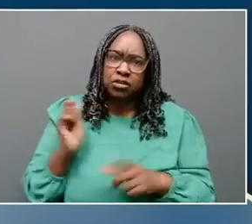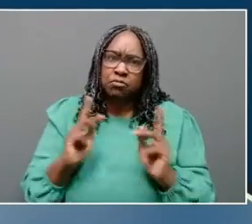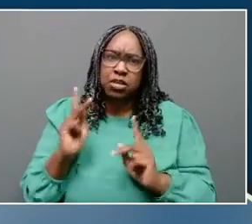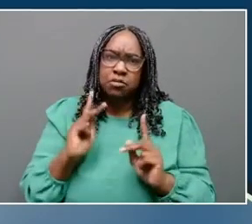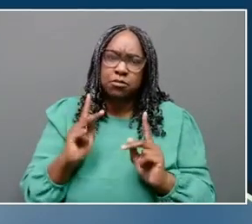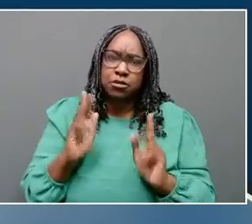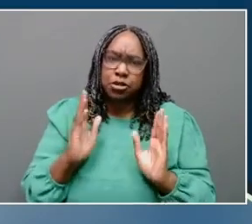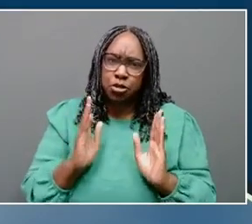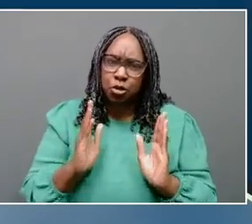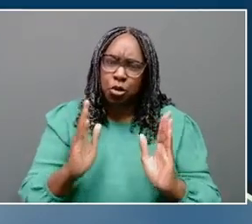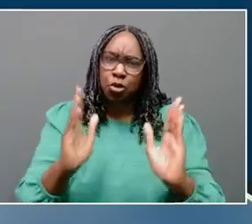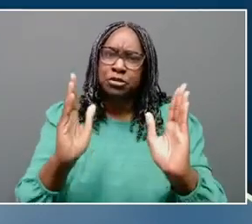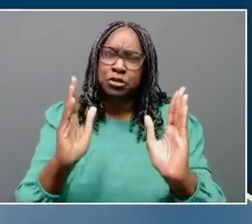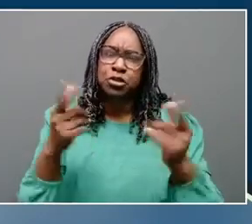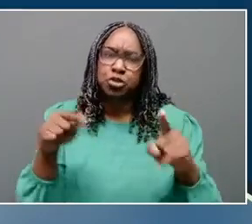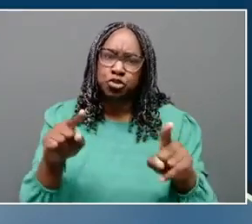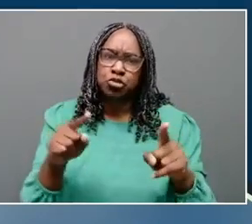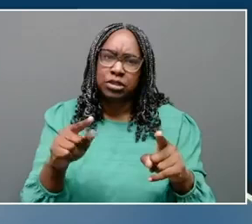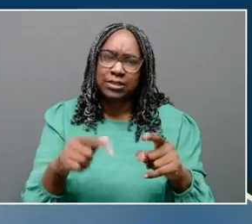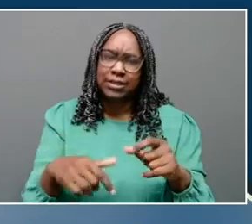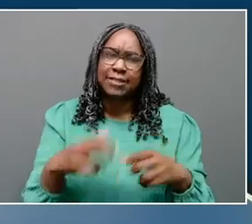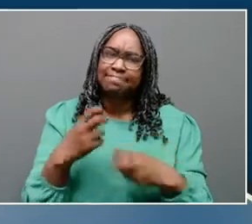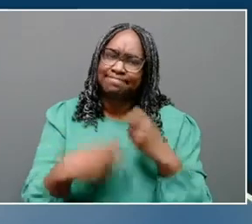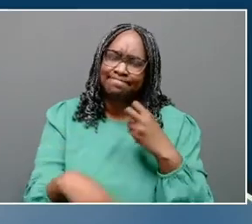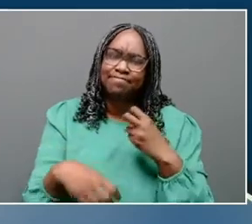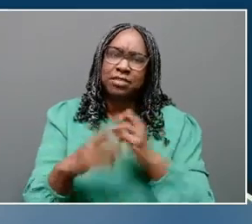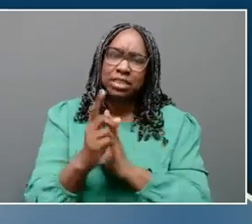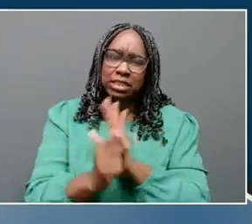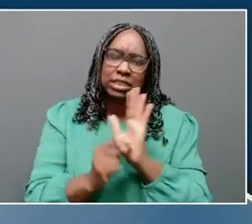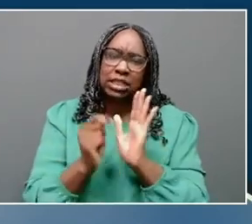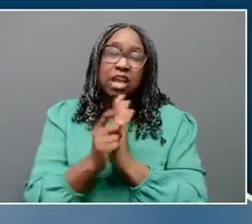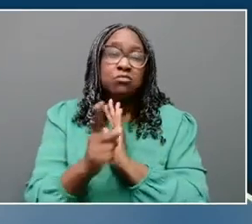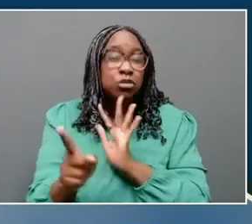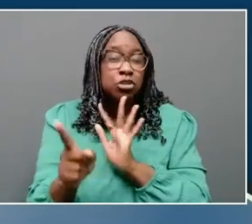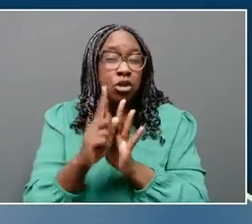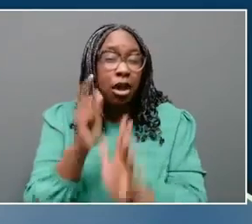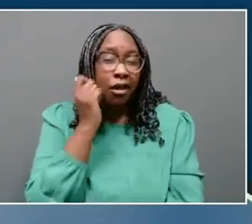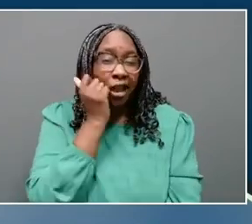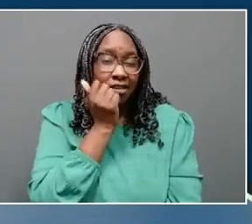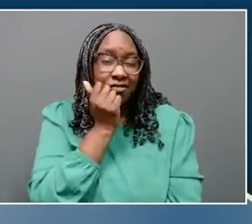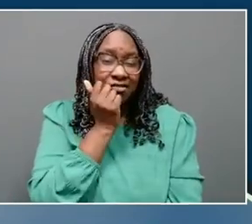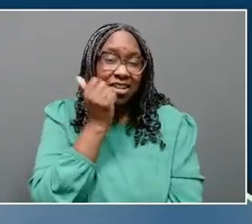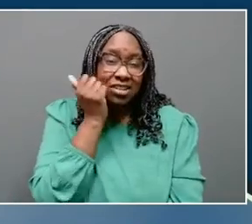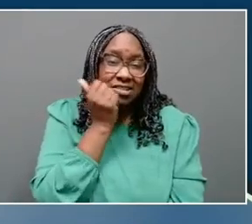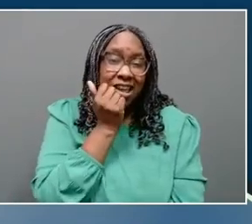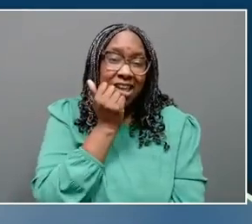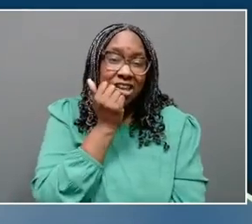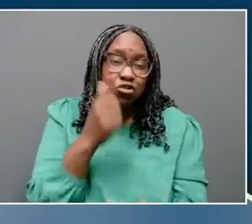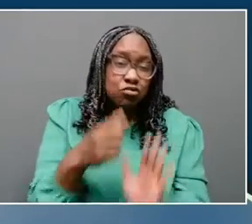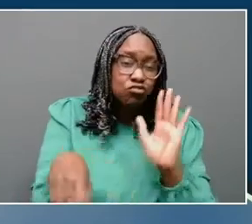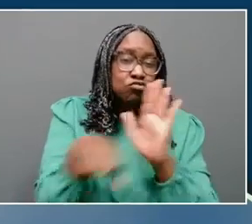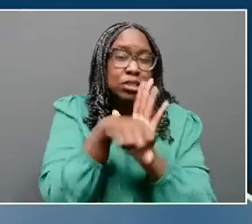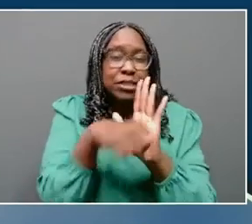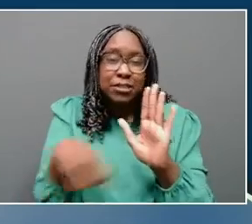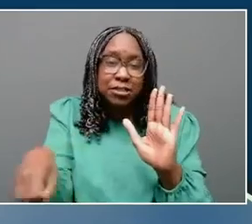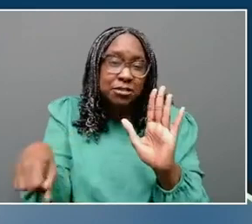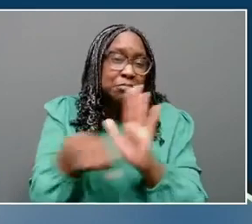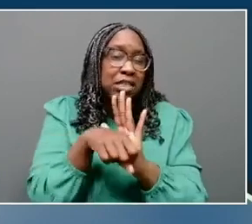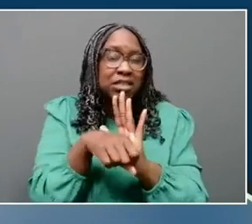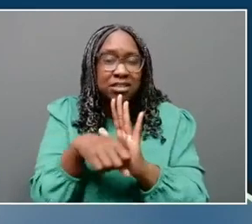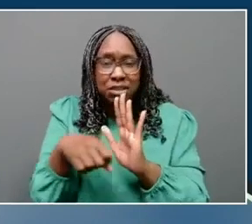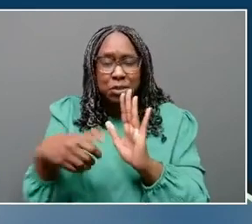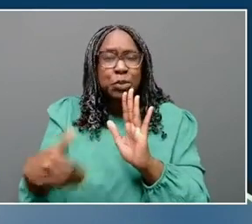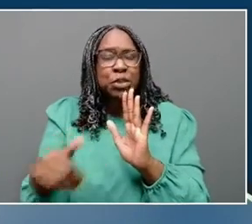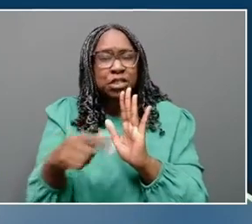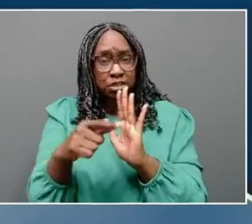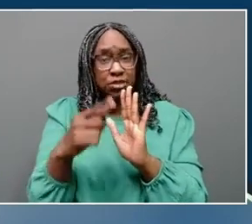most difficult of times. She showed up every day to do it. And having been there, you could see how much it